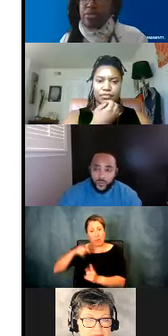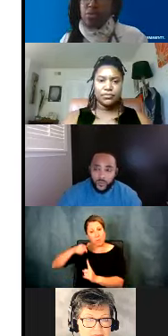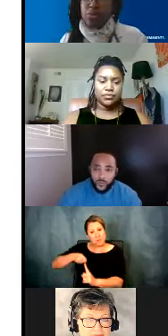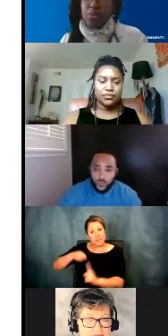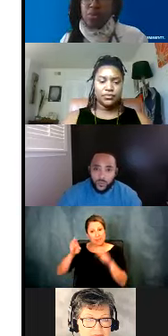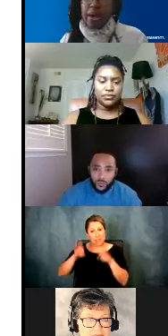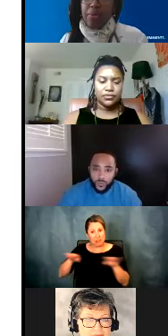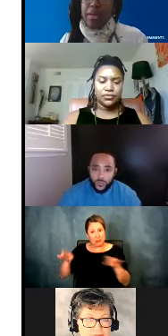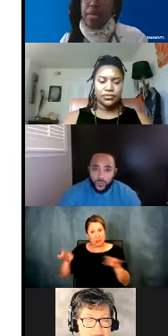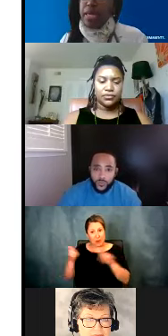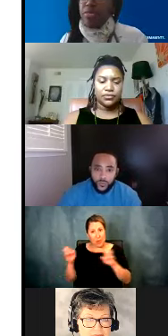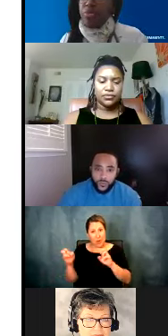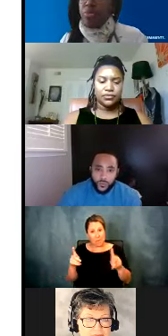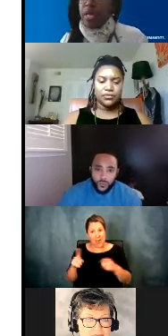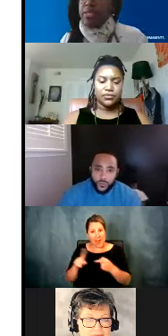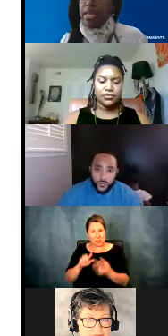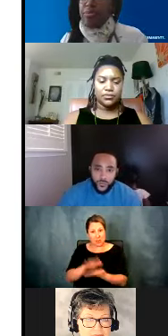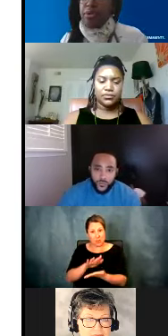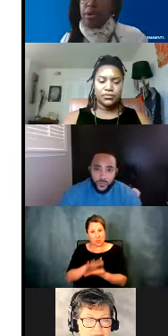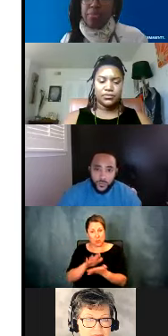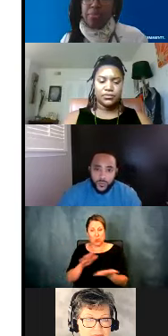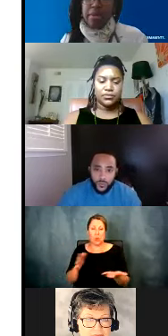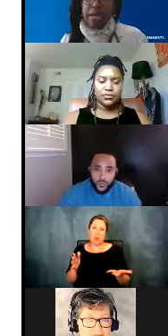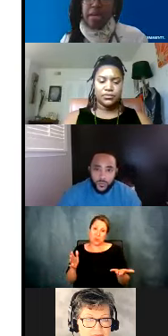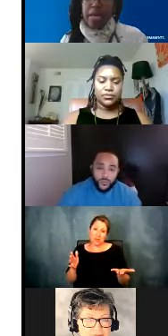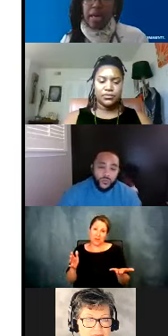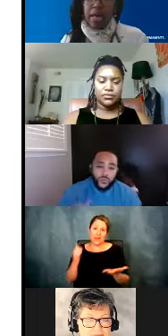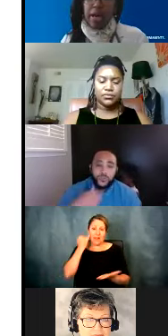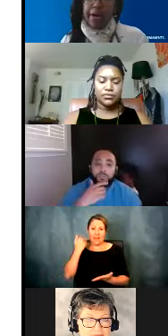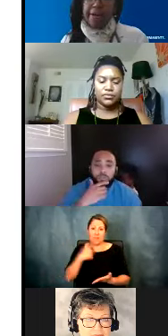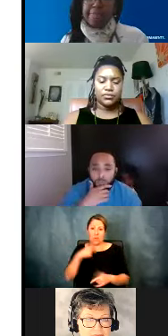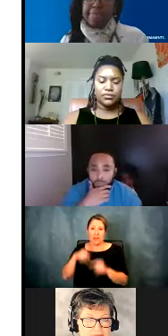back to school, without getting the rates down in our community.